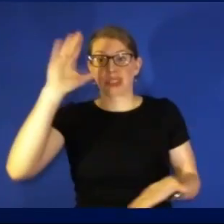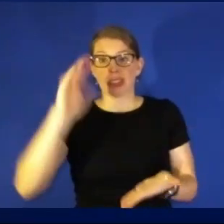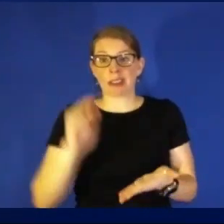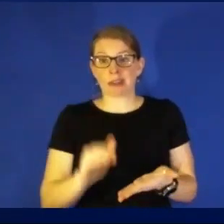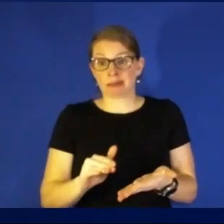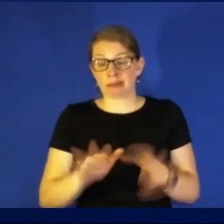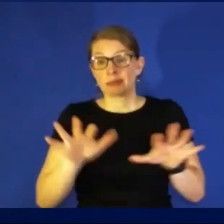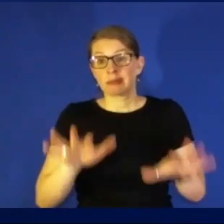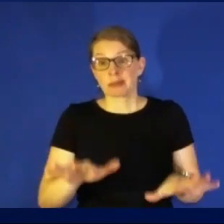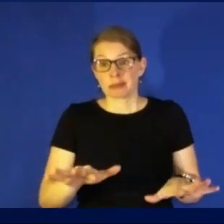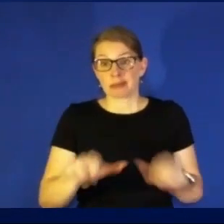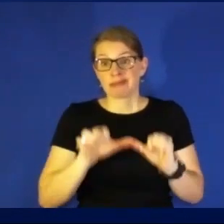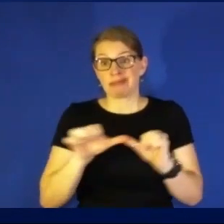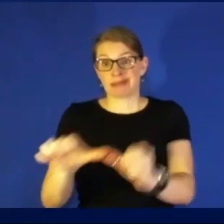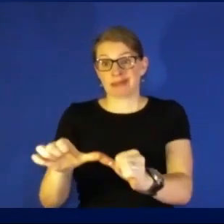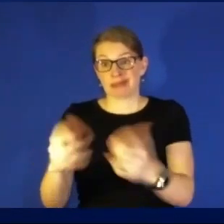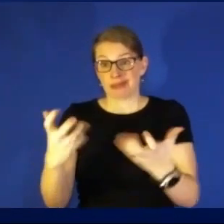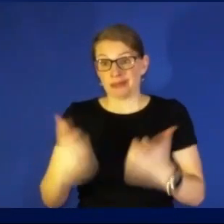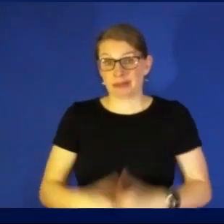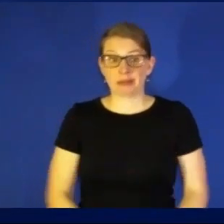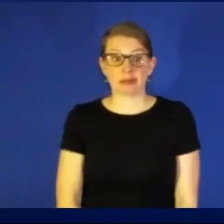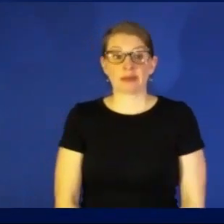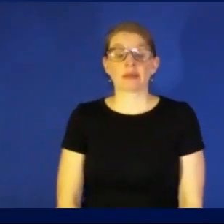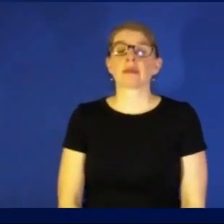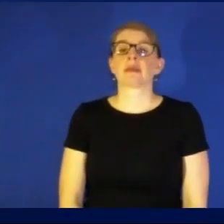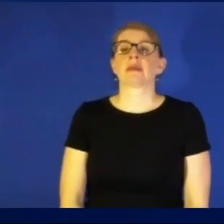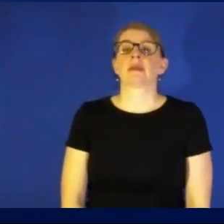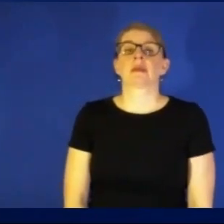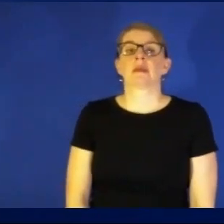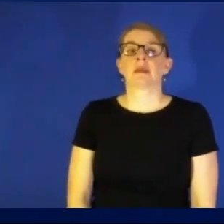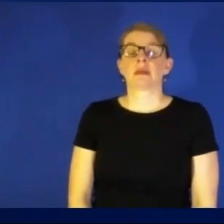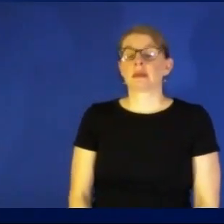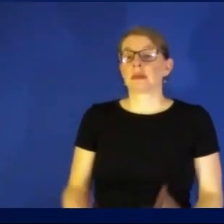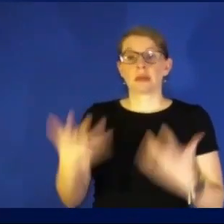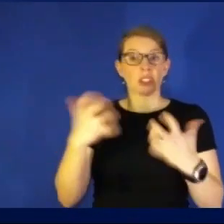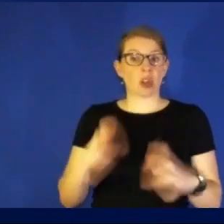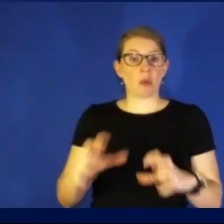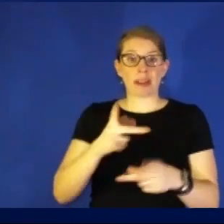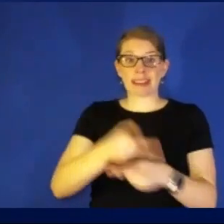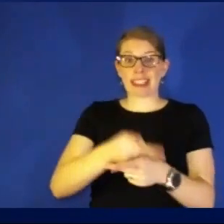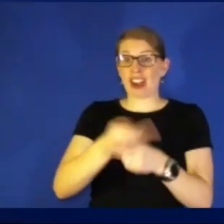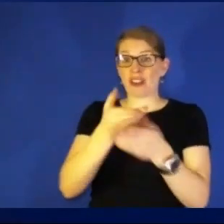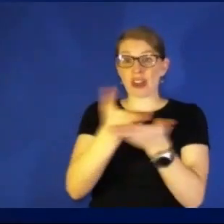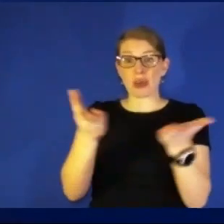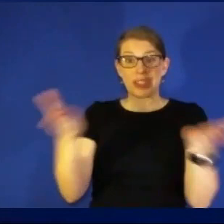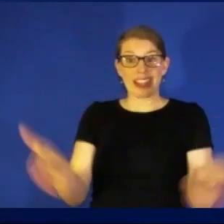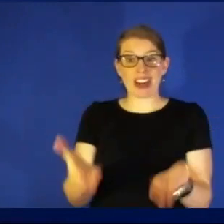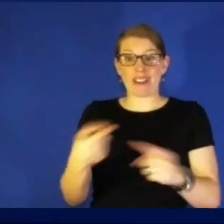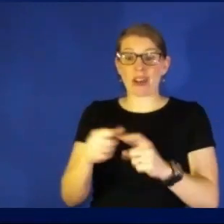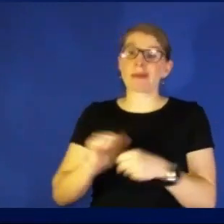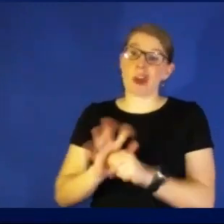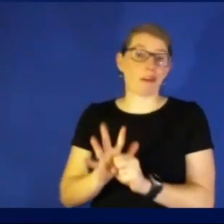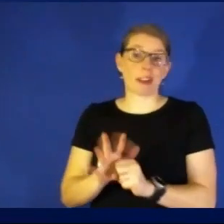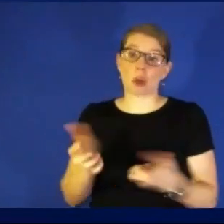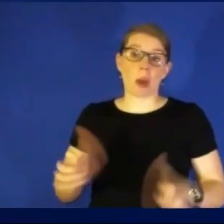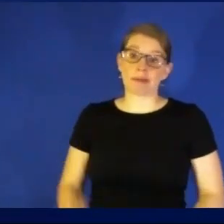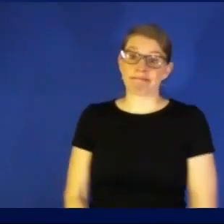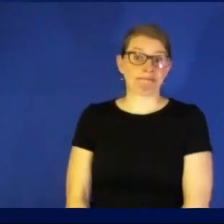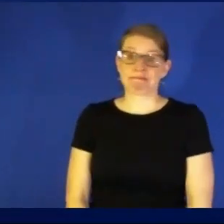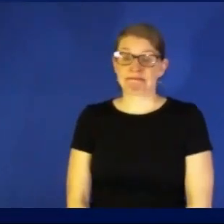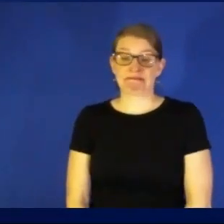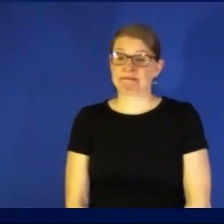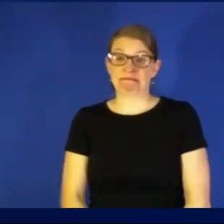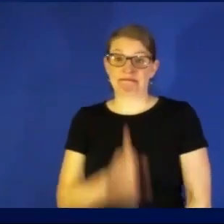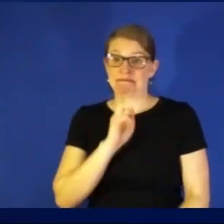staying down. I think we don't want to take care of you in the hospital from COVID. Right. We really don't.